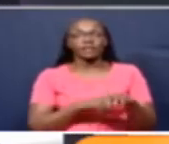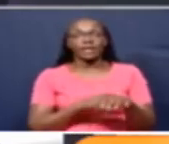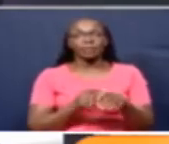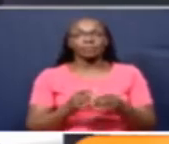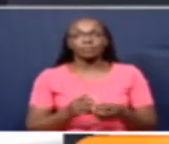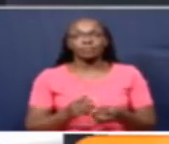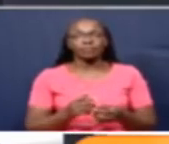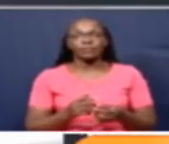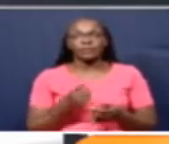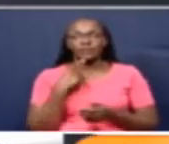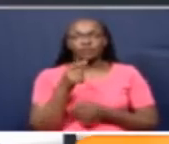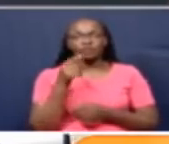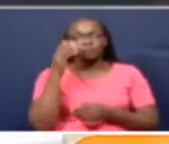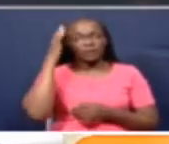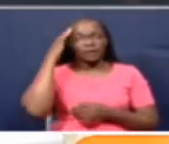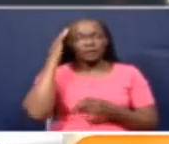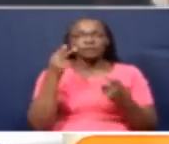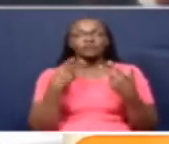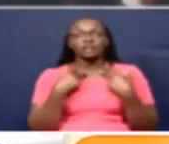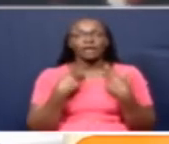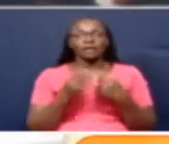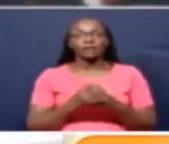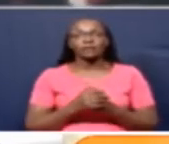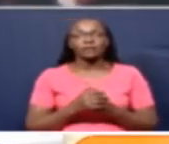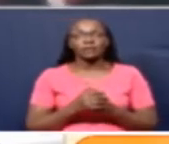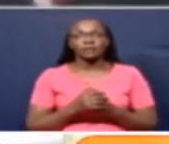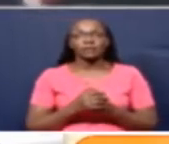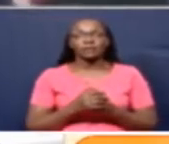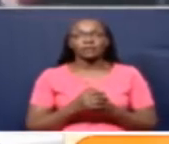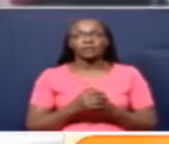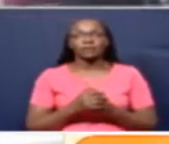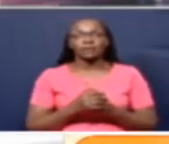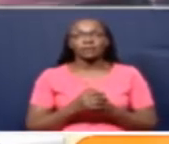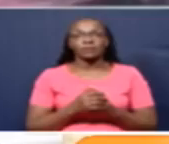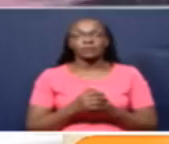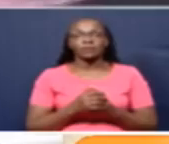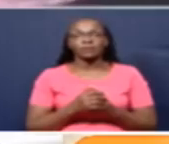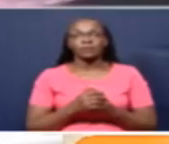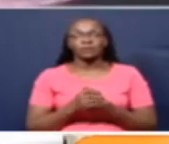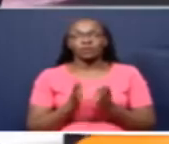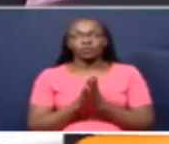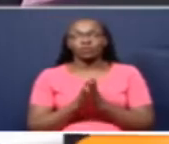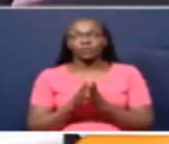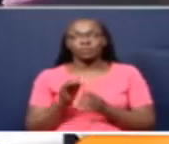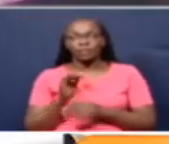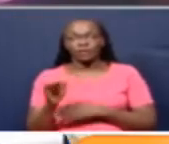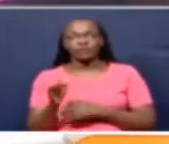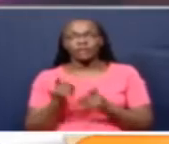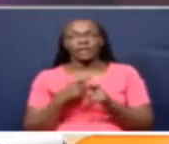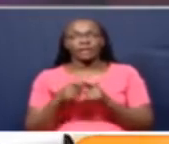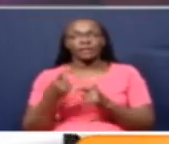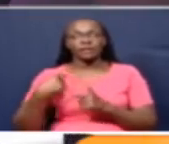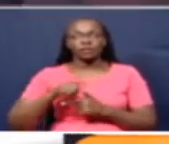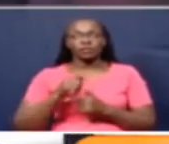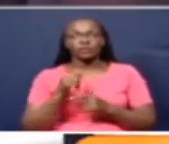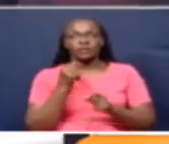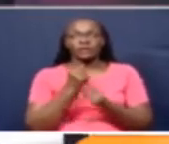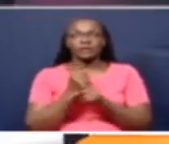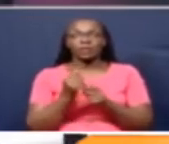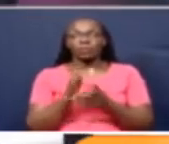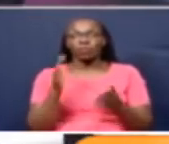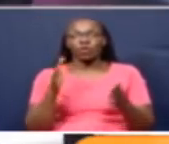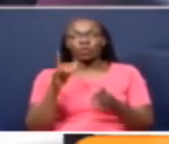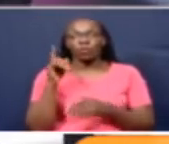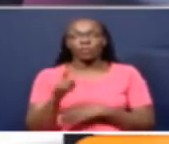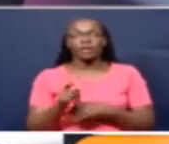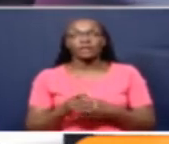much fun, so much good shows. Is that right? With my daughter. Seriously? Yeah, and we're going to do some more. And you brought the house down? Yeah,